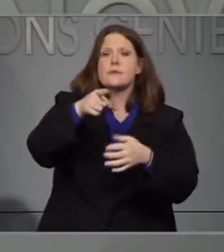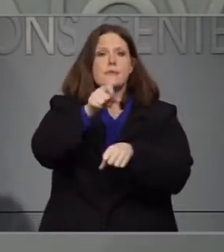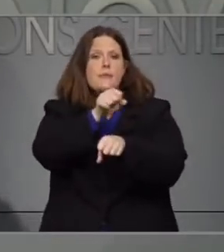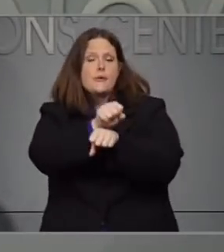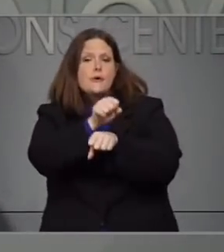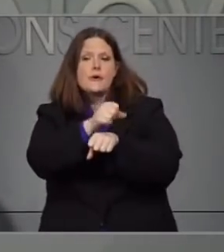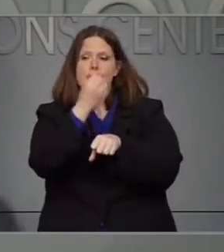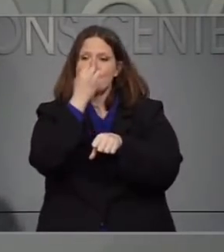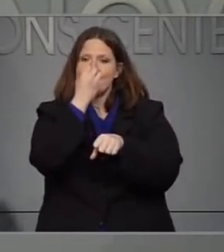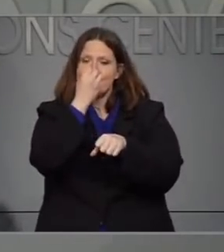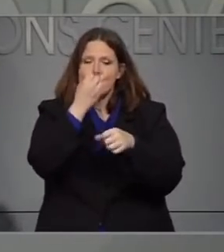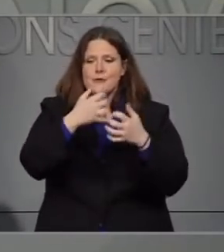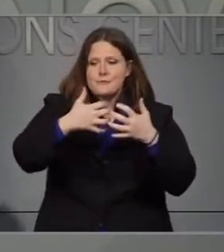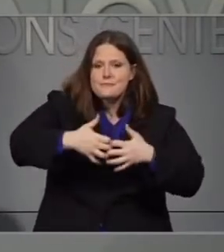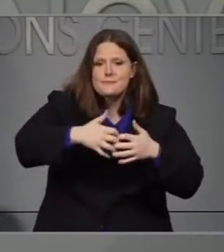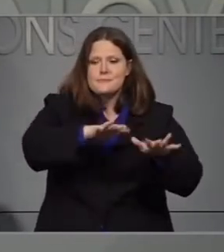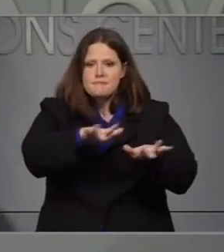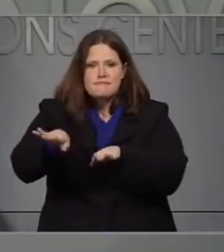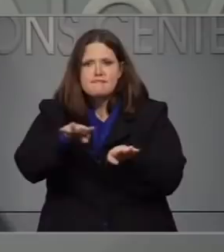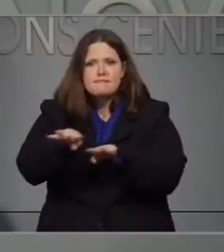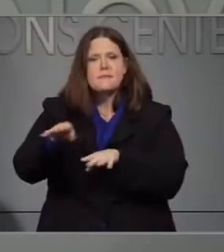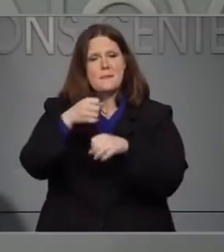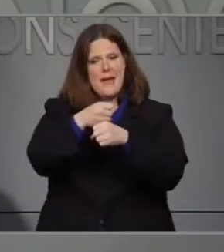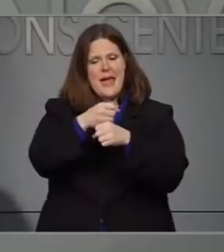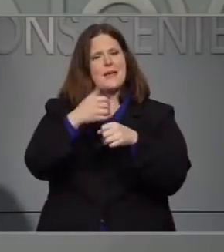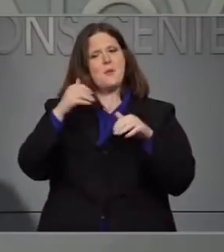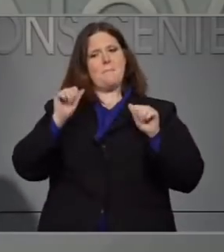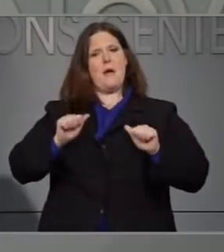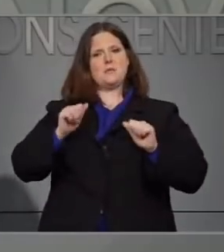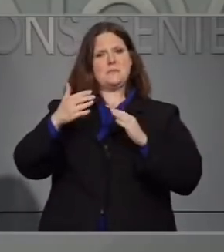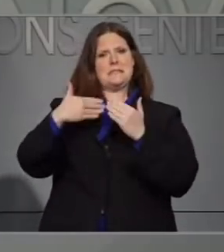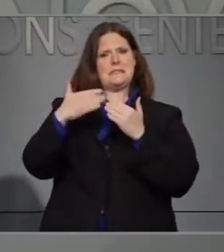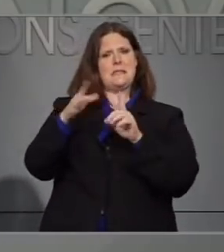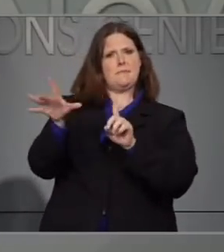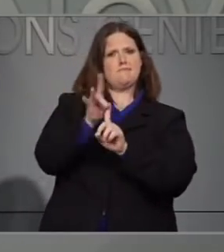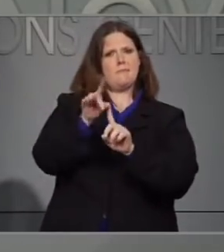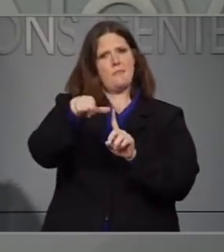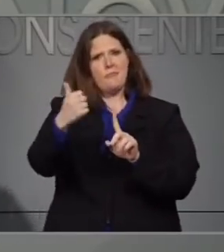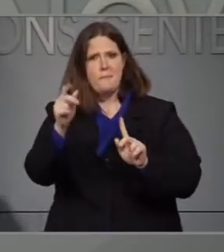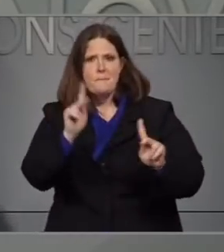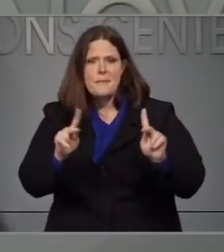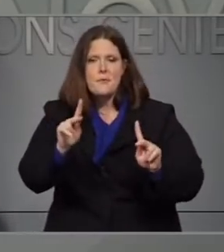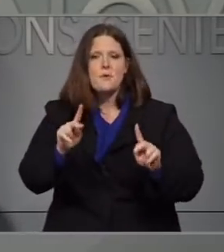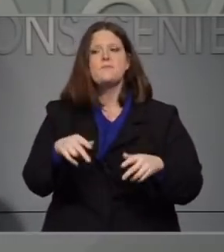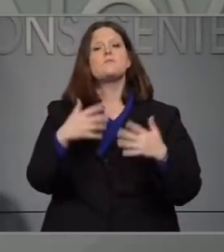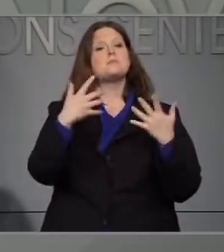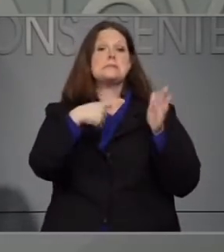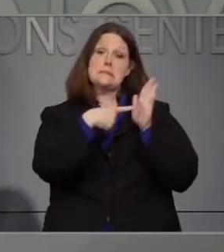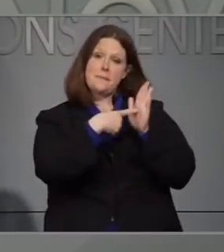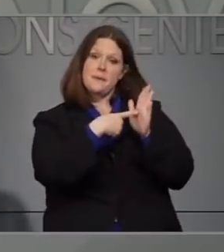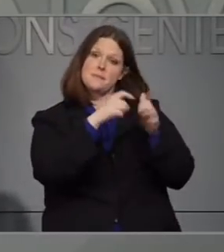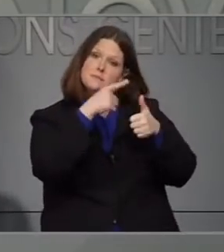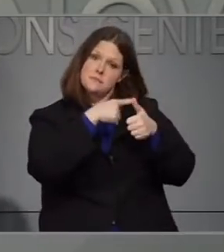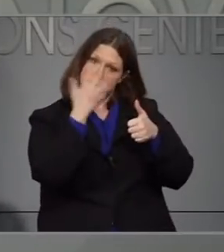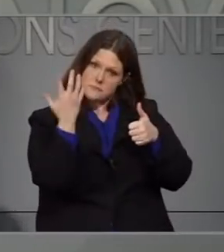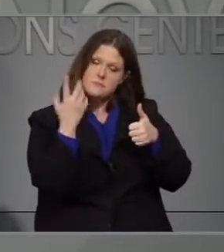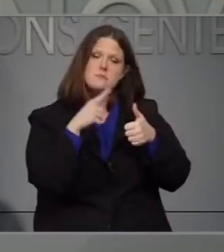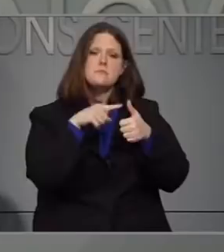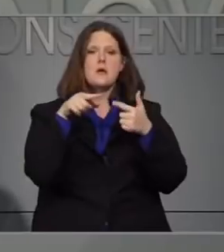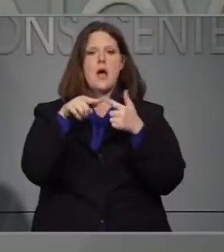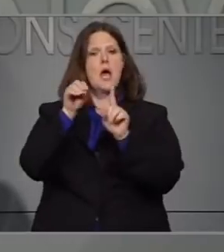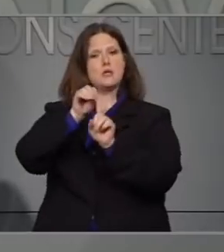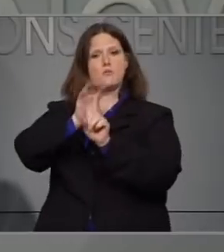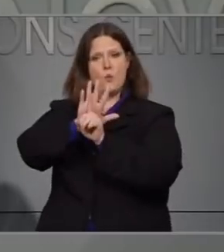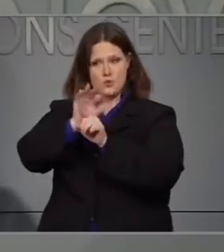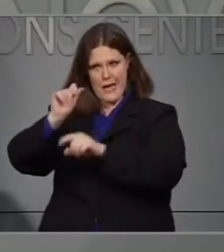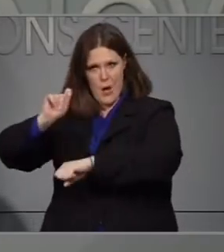more public-facing, where you have more risk of potentially being exposed? So we want symptom, exposure, either by your